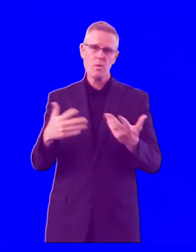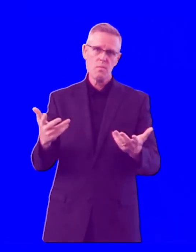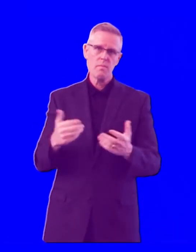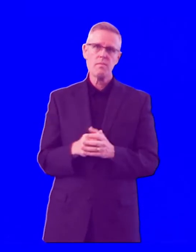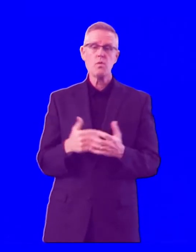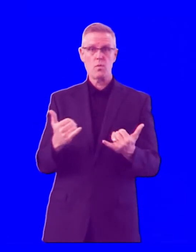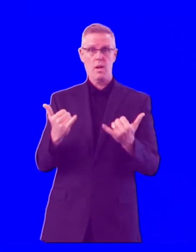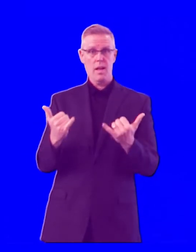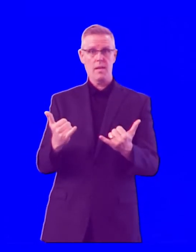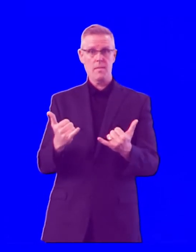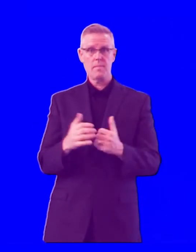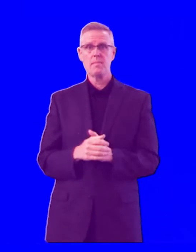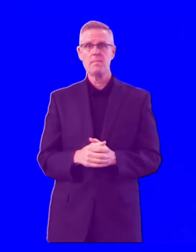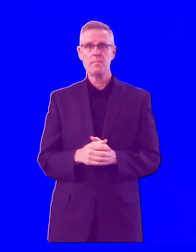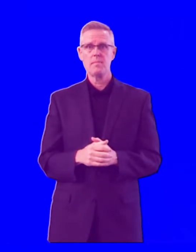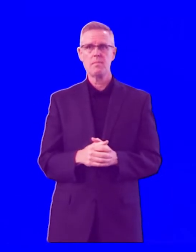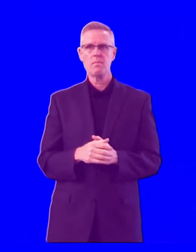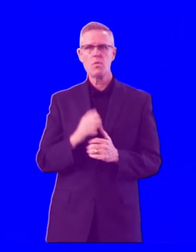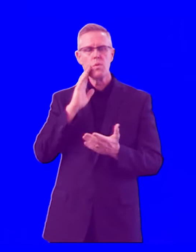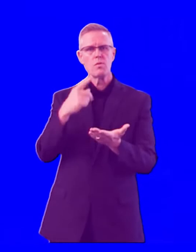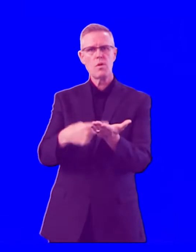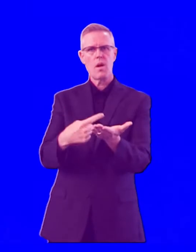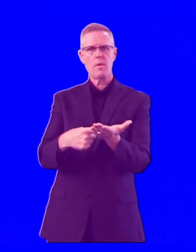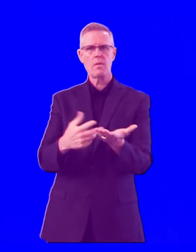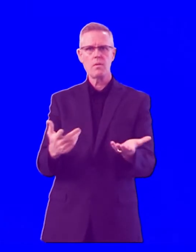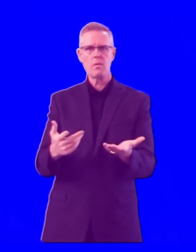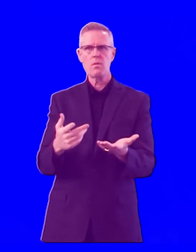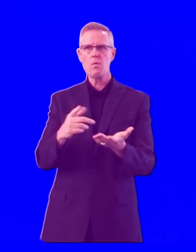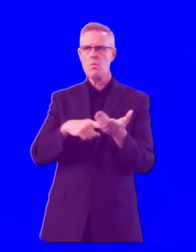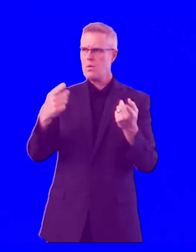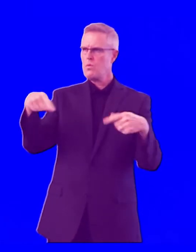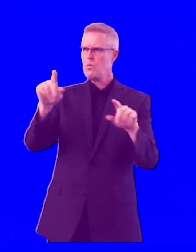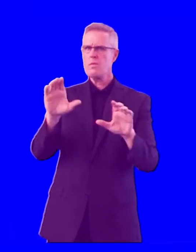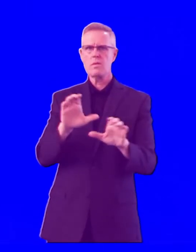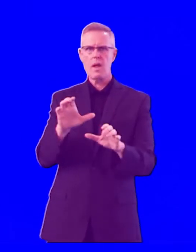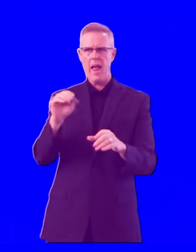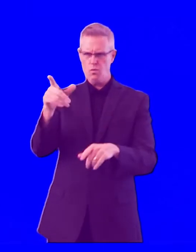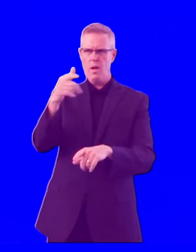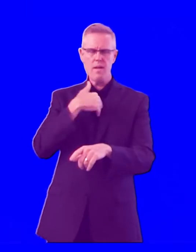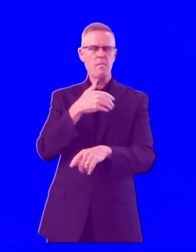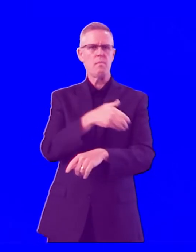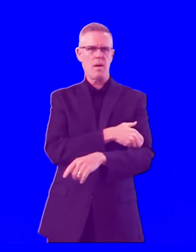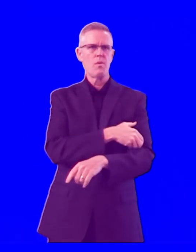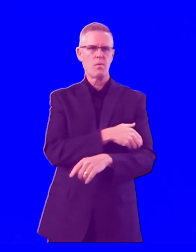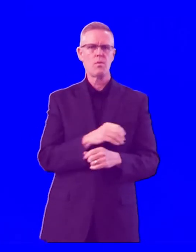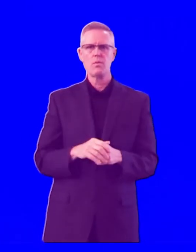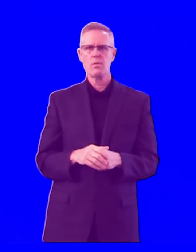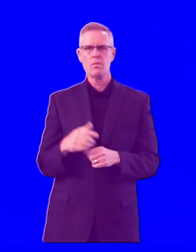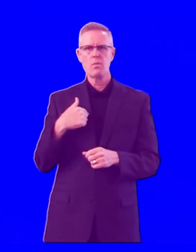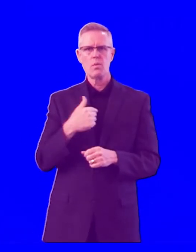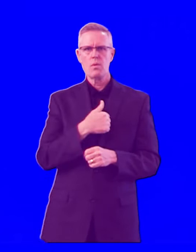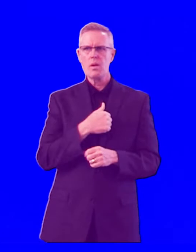So, today, let's talk about what you have done and the power that you have.